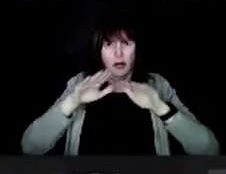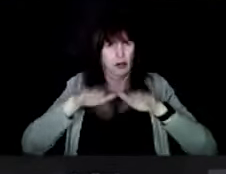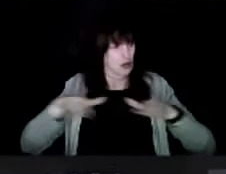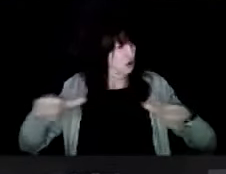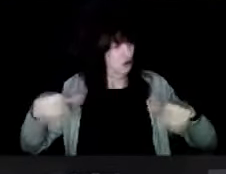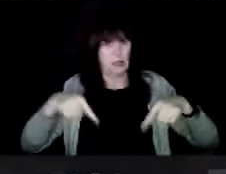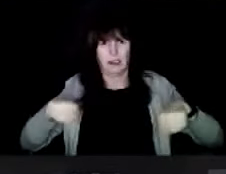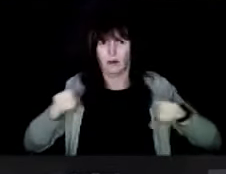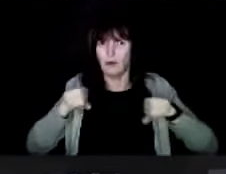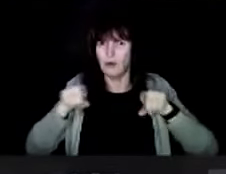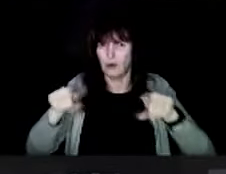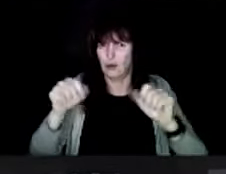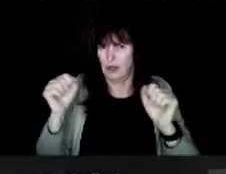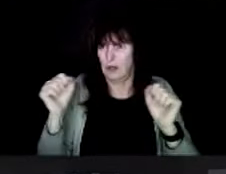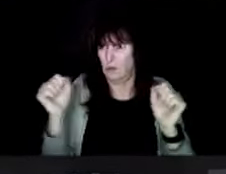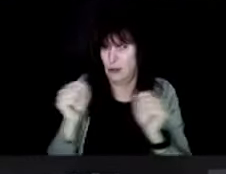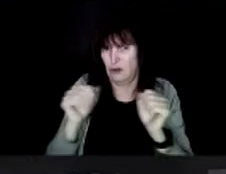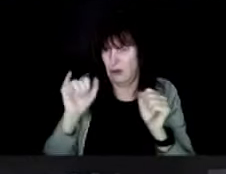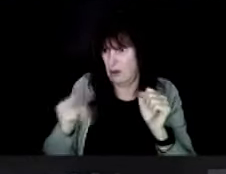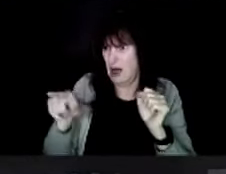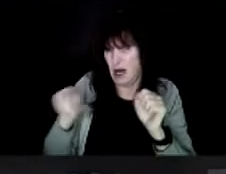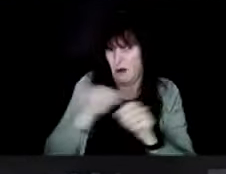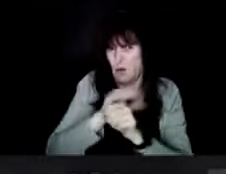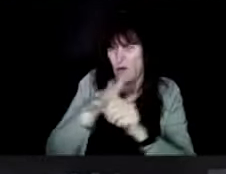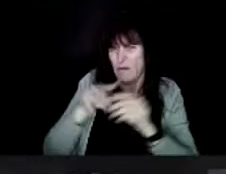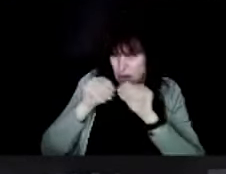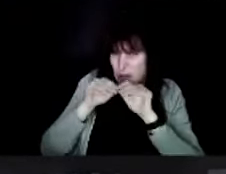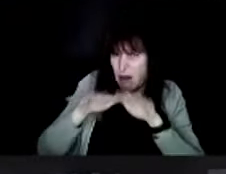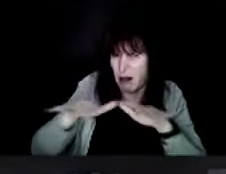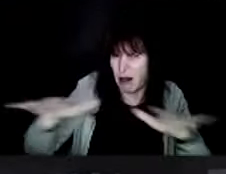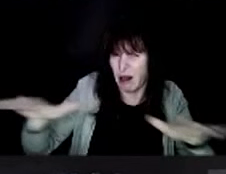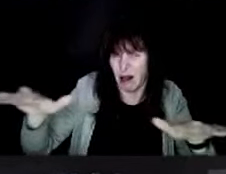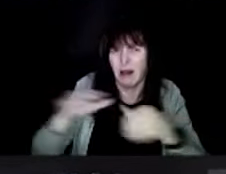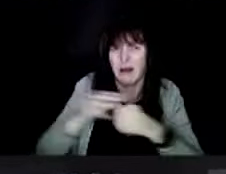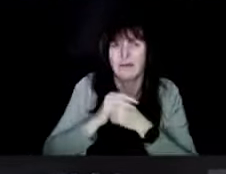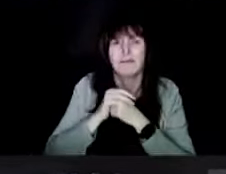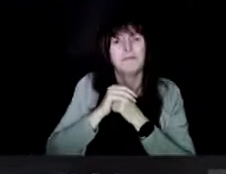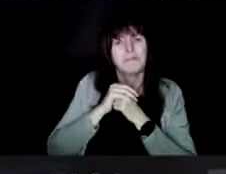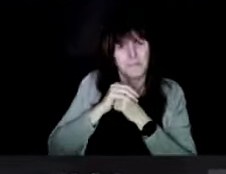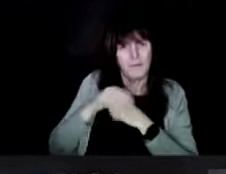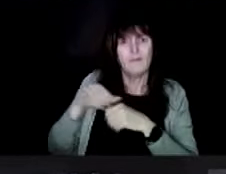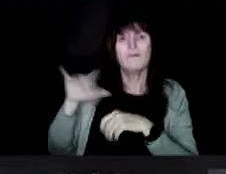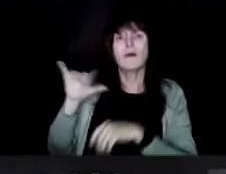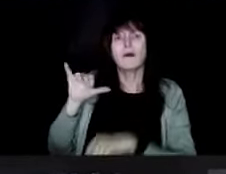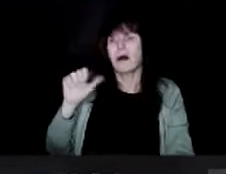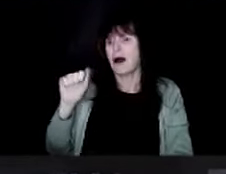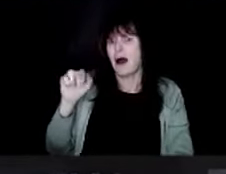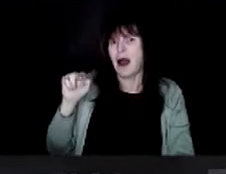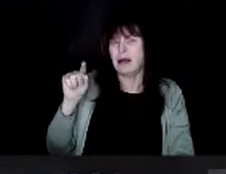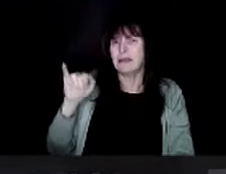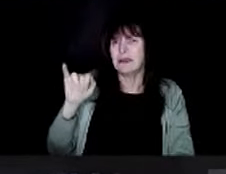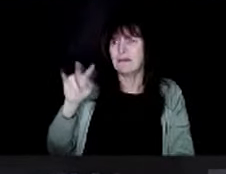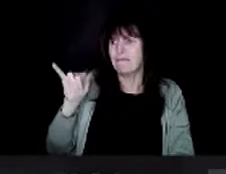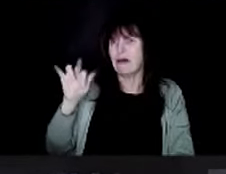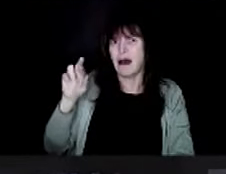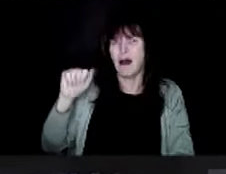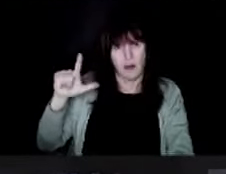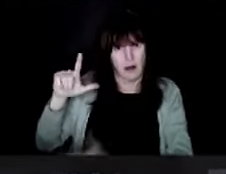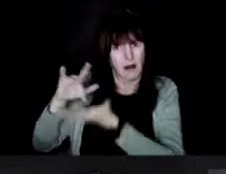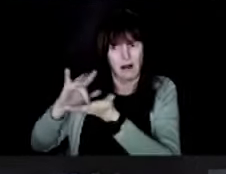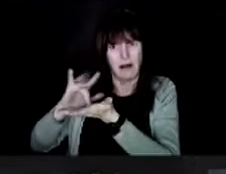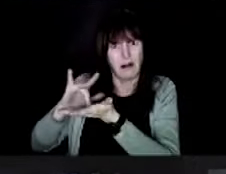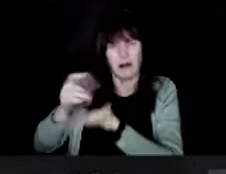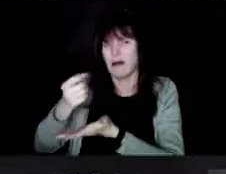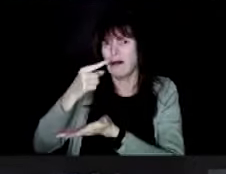receive oral outpatient antiviral treatments in the next few weeks. However, supply will be limited and we